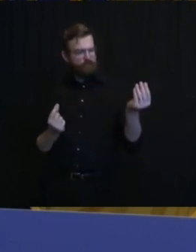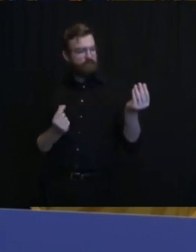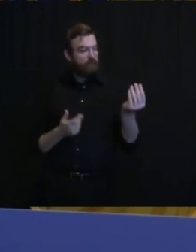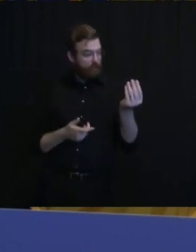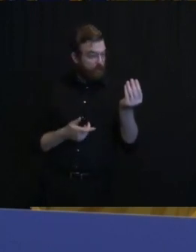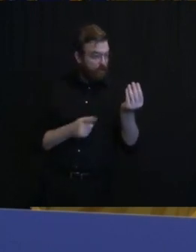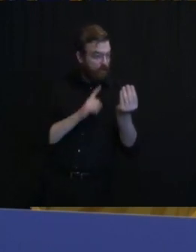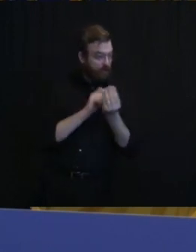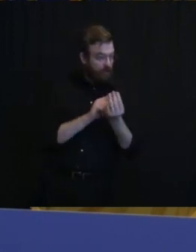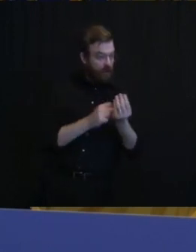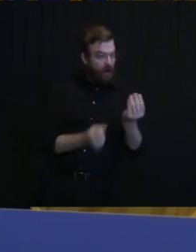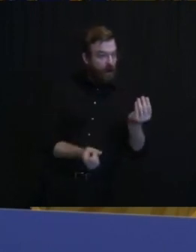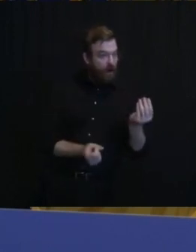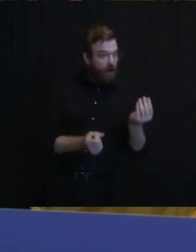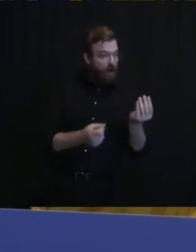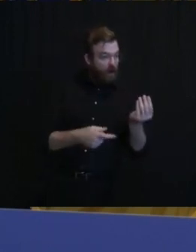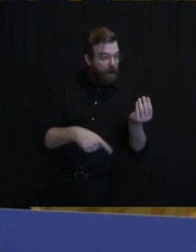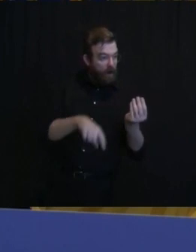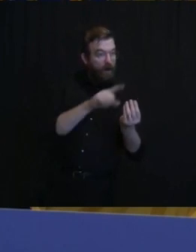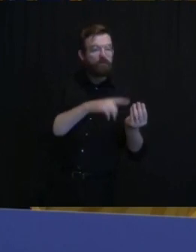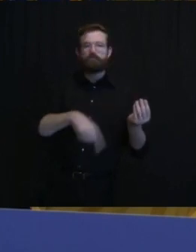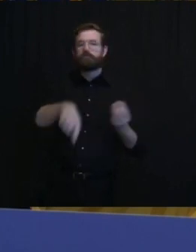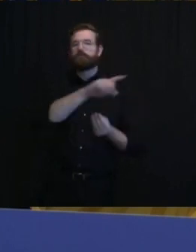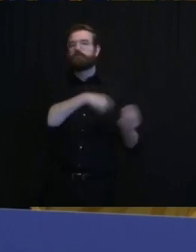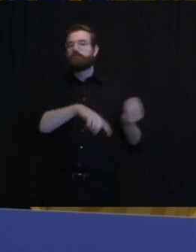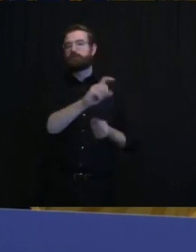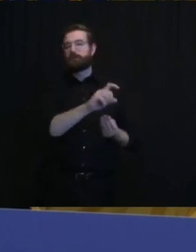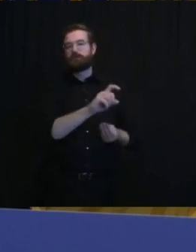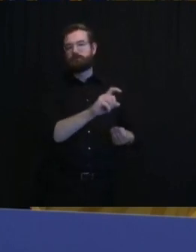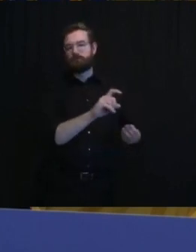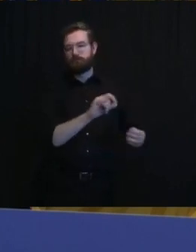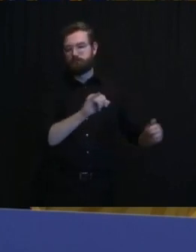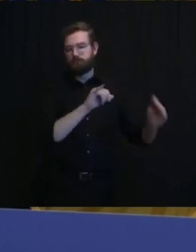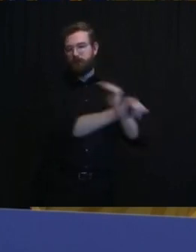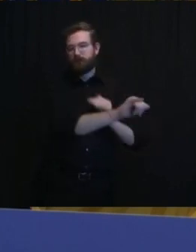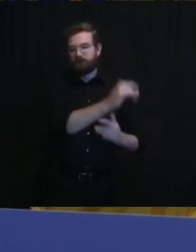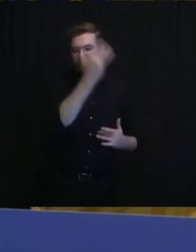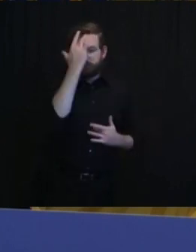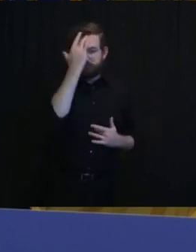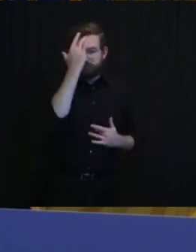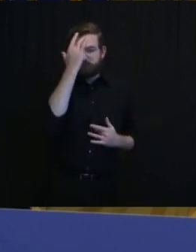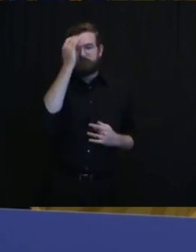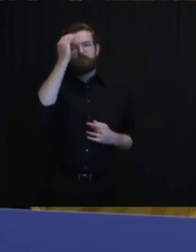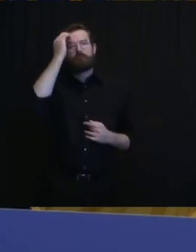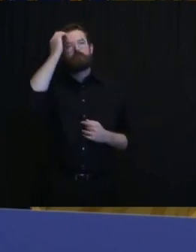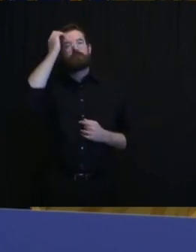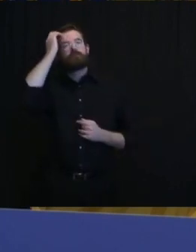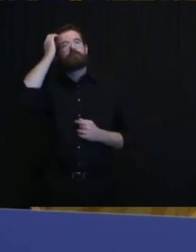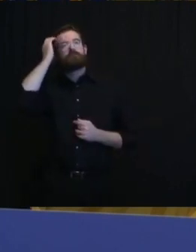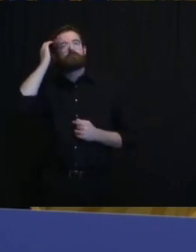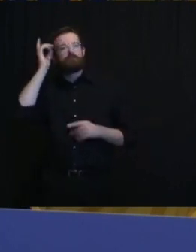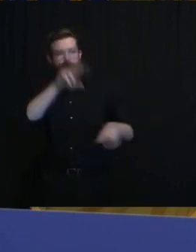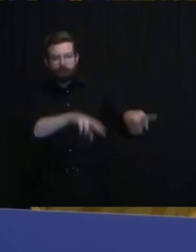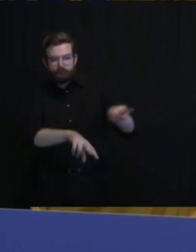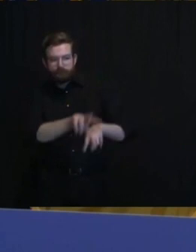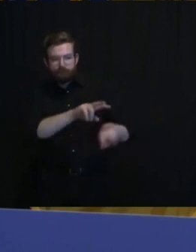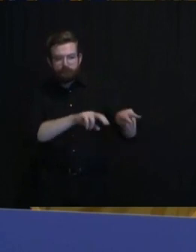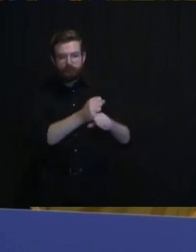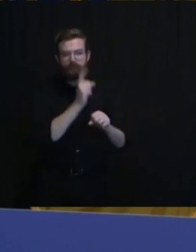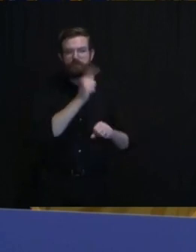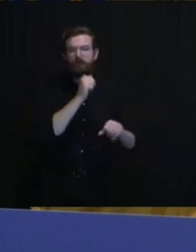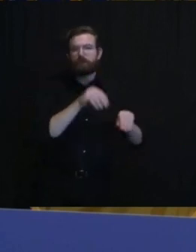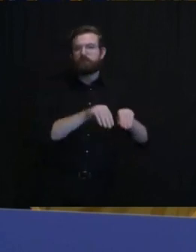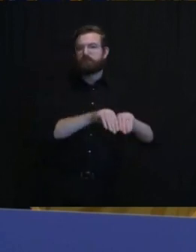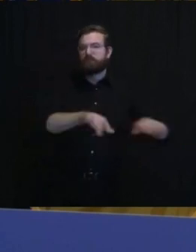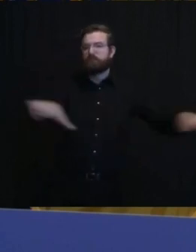the spread of illness. And that is the main purpose, from a public health perspective of what we do. It's great. It's,